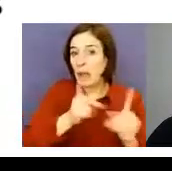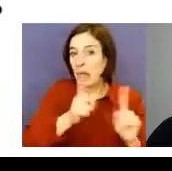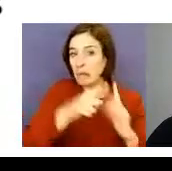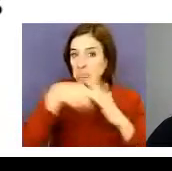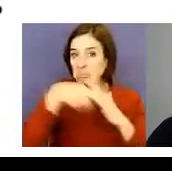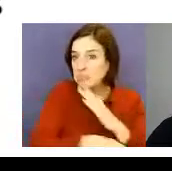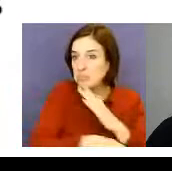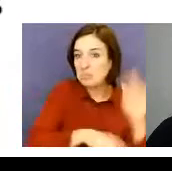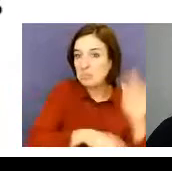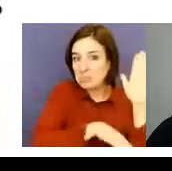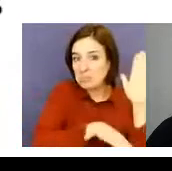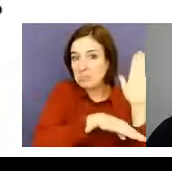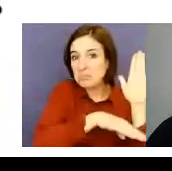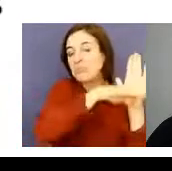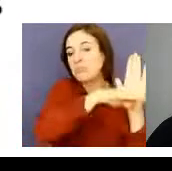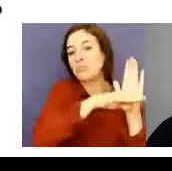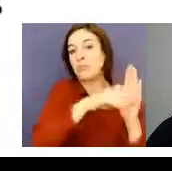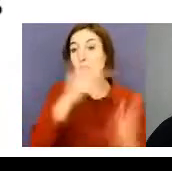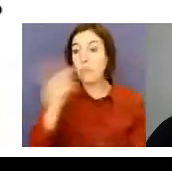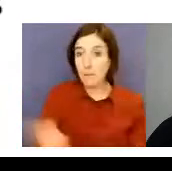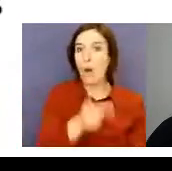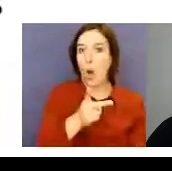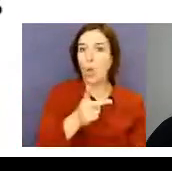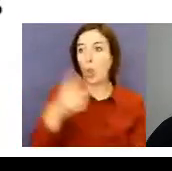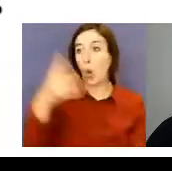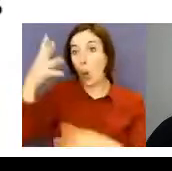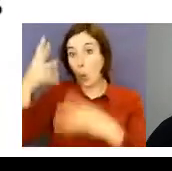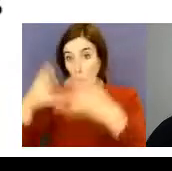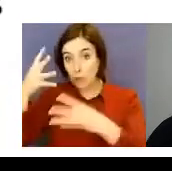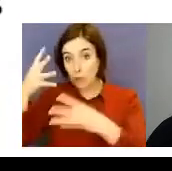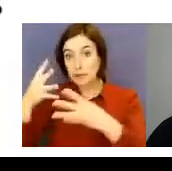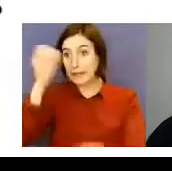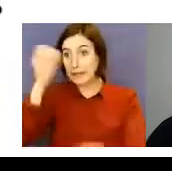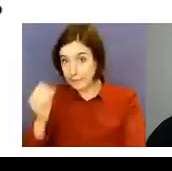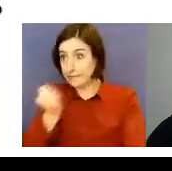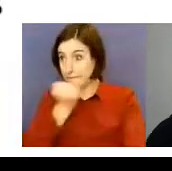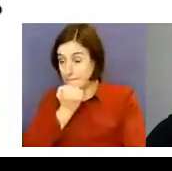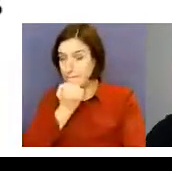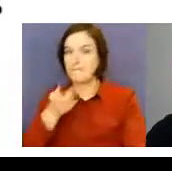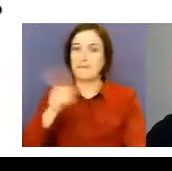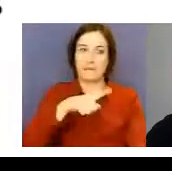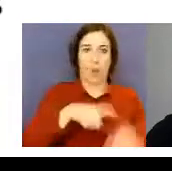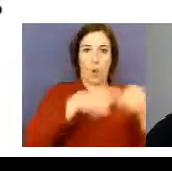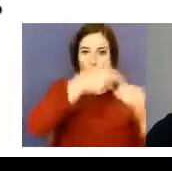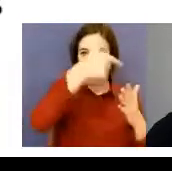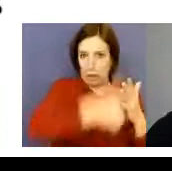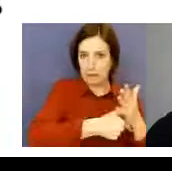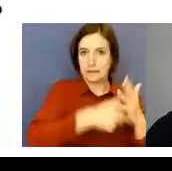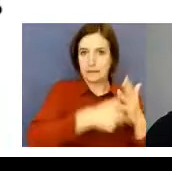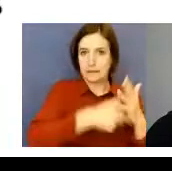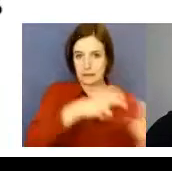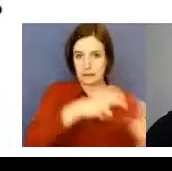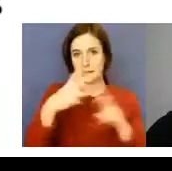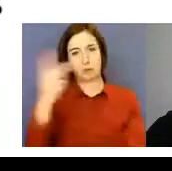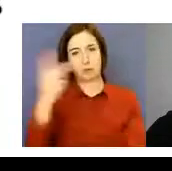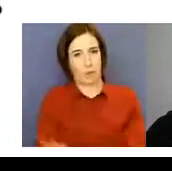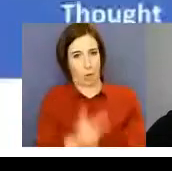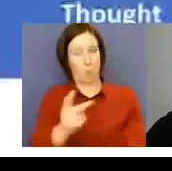quant and qual groups, and that includes people with multiple conditions as well. Next